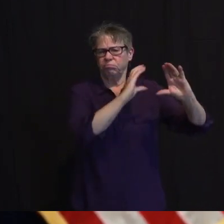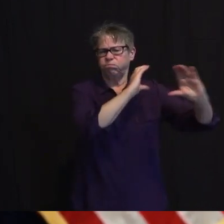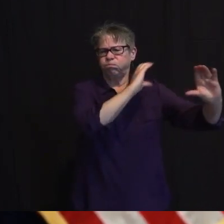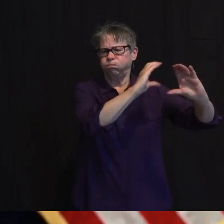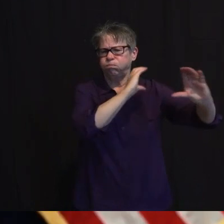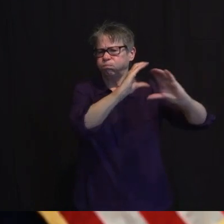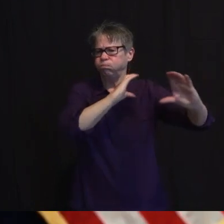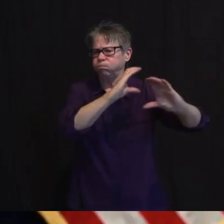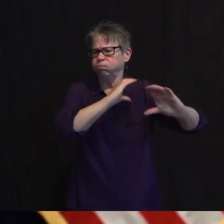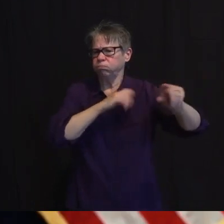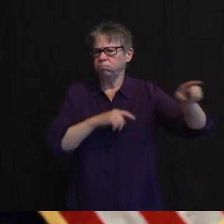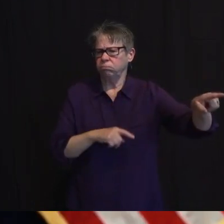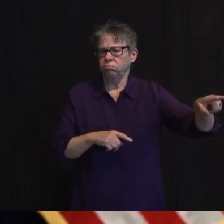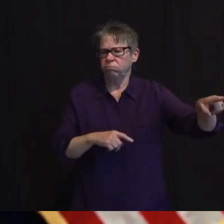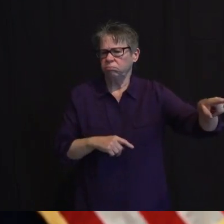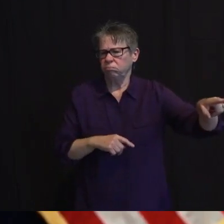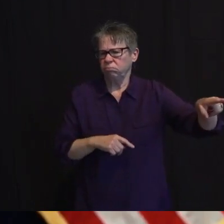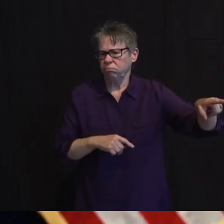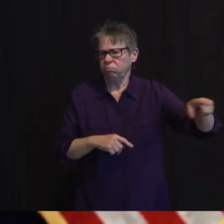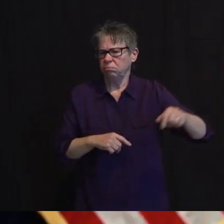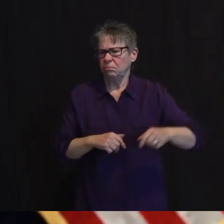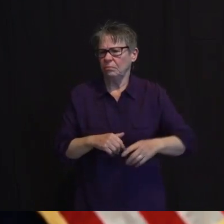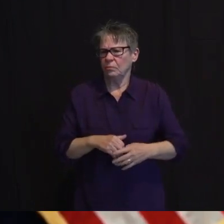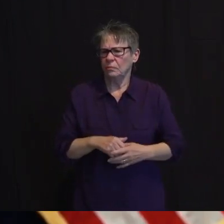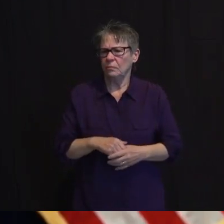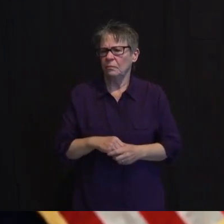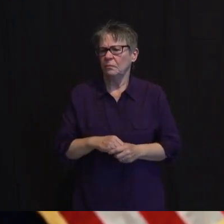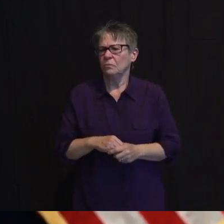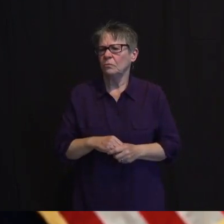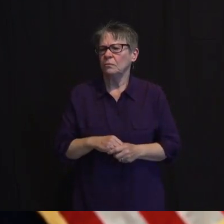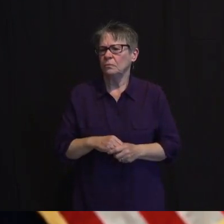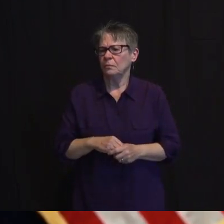pursue all potential considerations here. We just have no other choice.